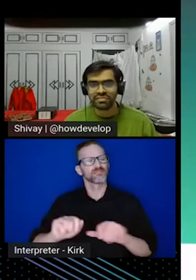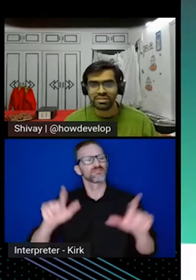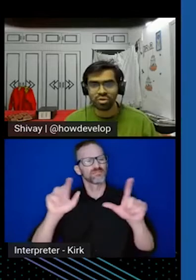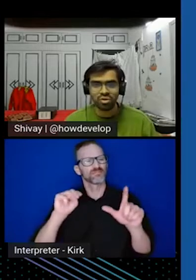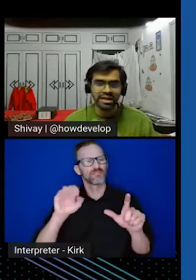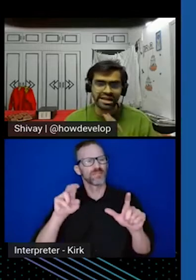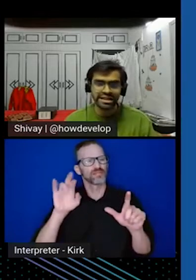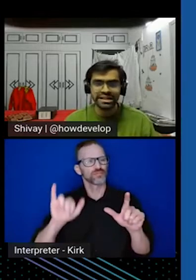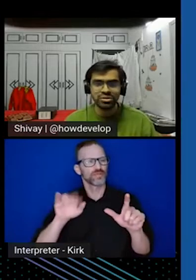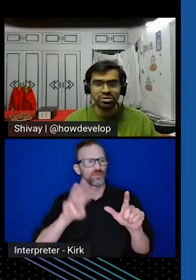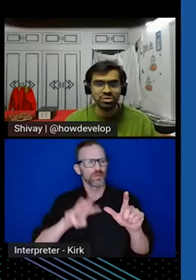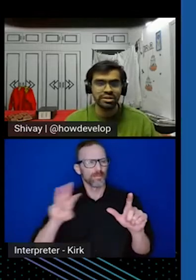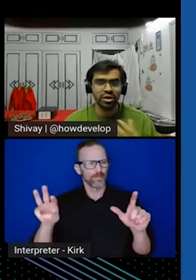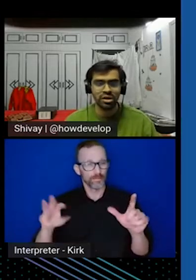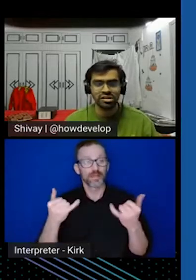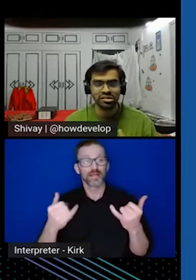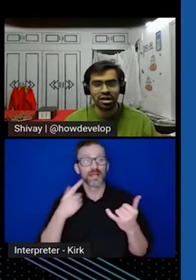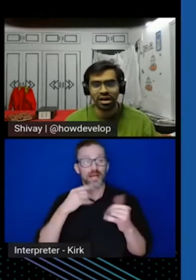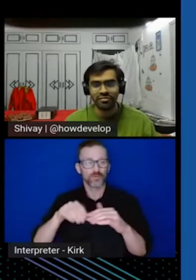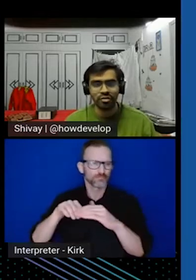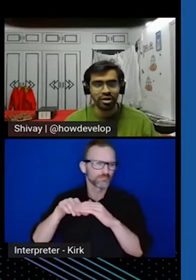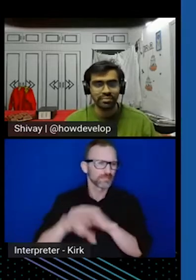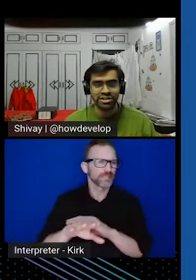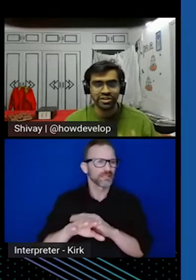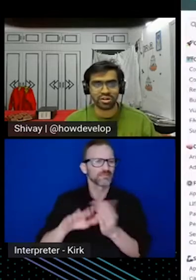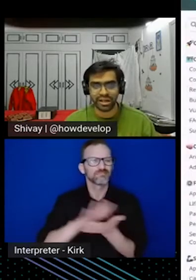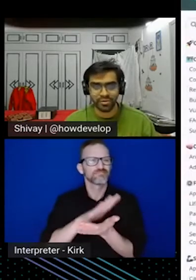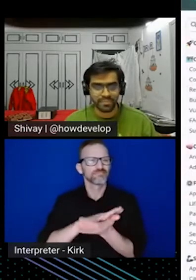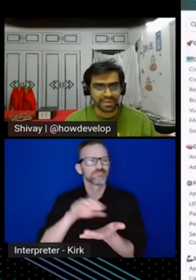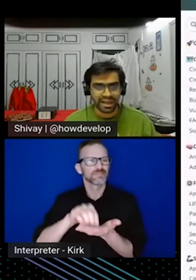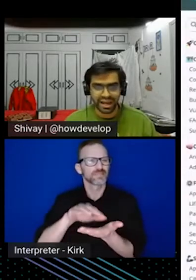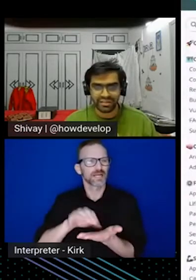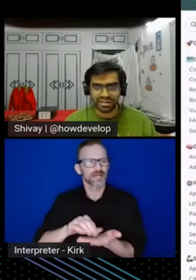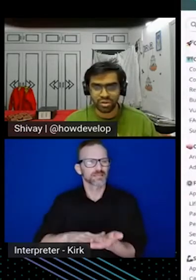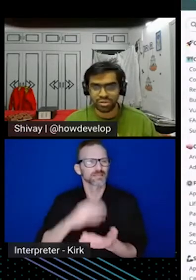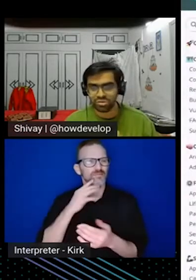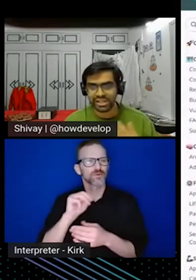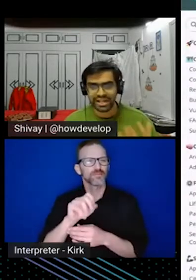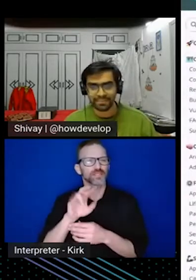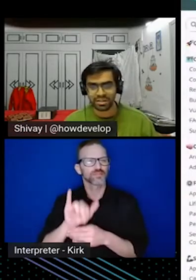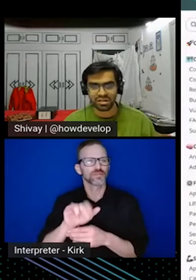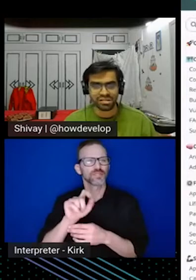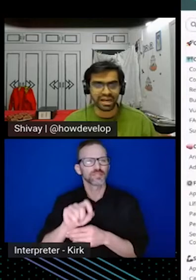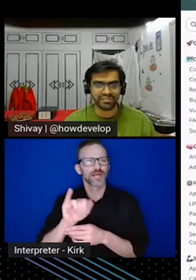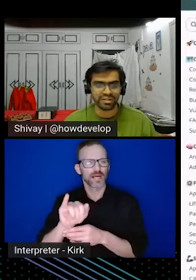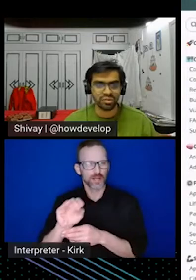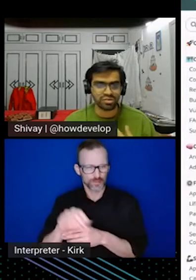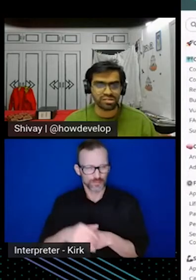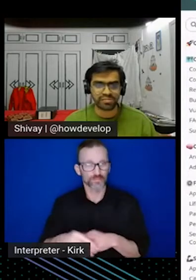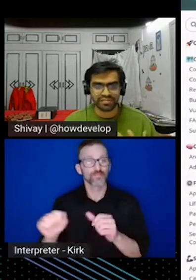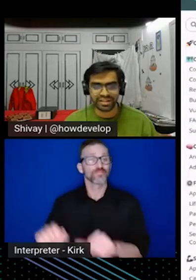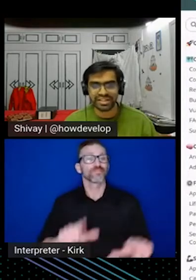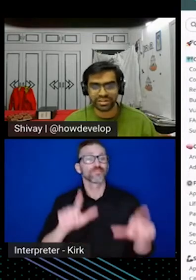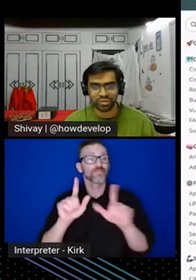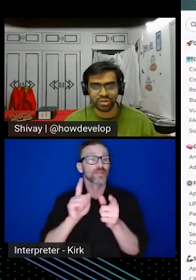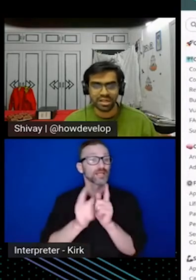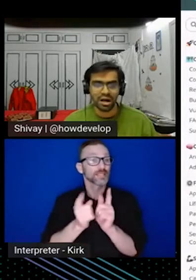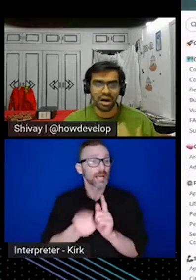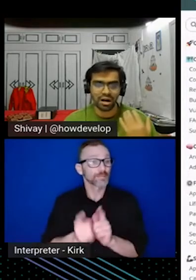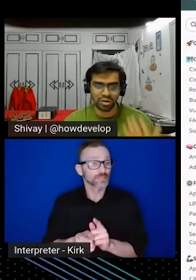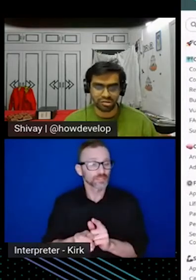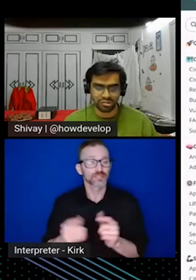we'll go is we'll go directly into the docs for meshery.io, and we'll go to the adapters, and we'll go specifically